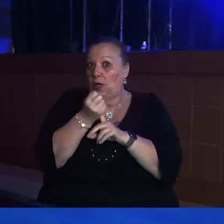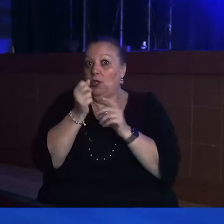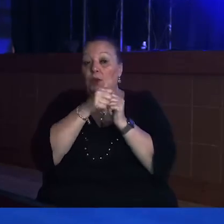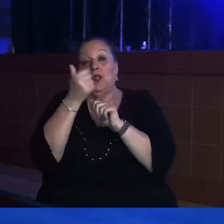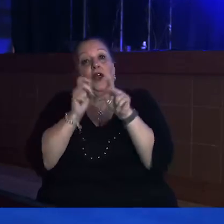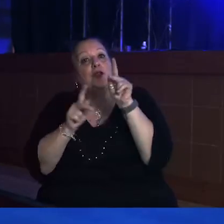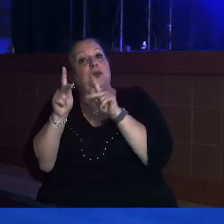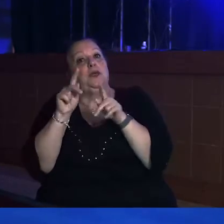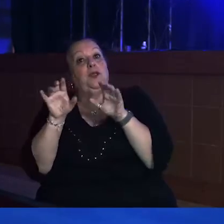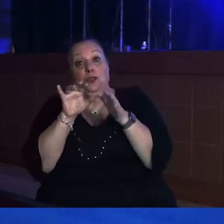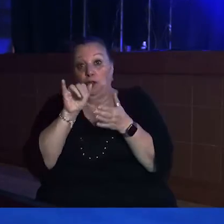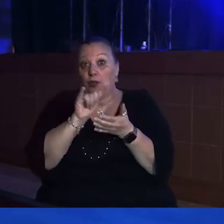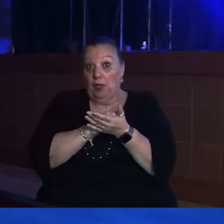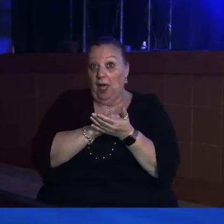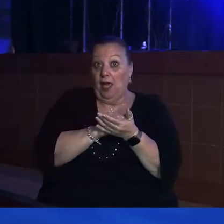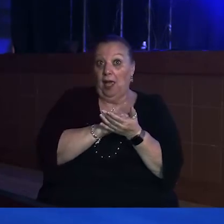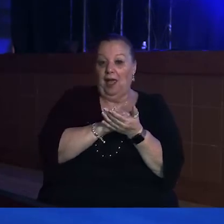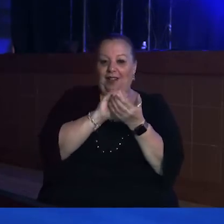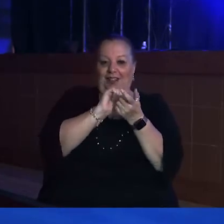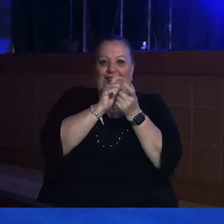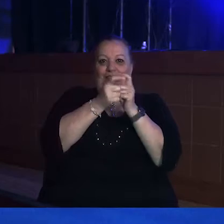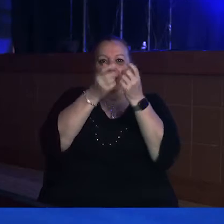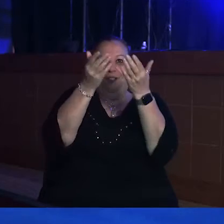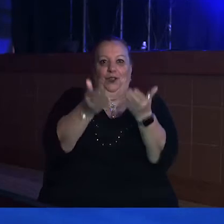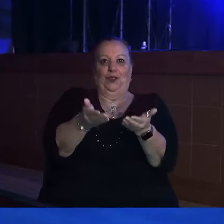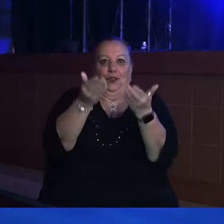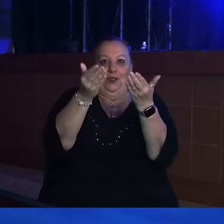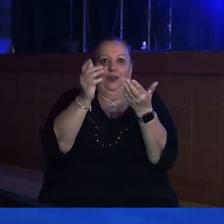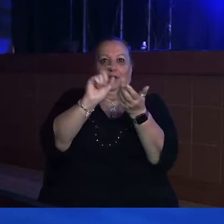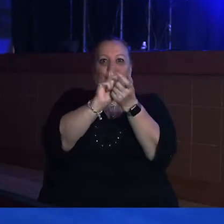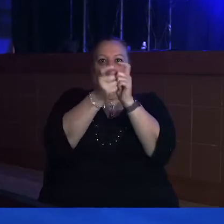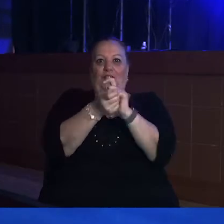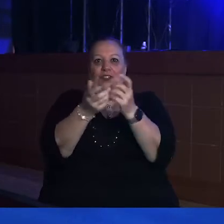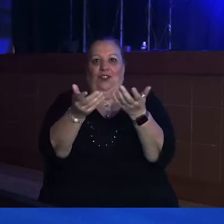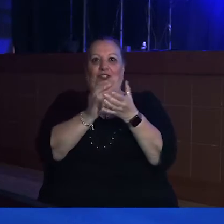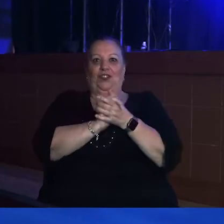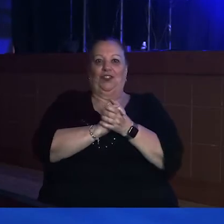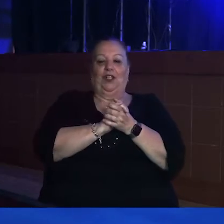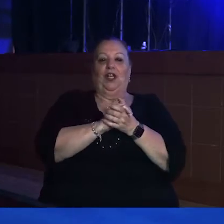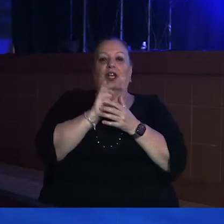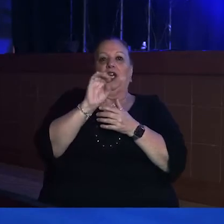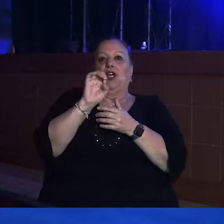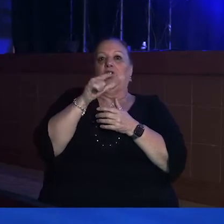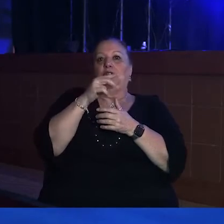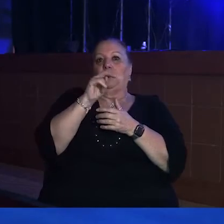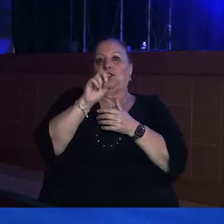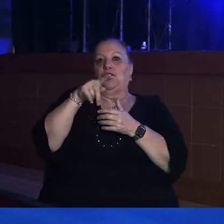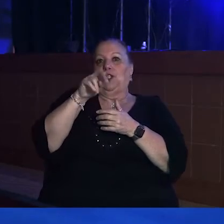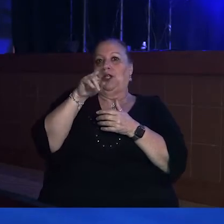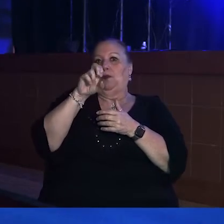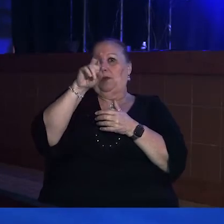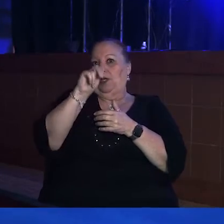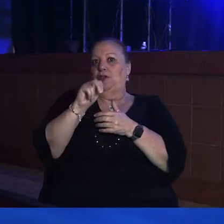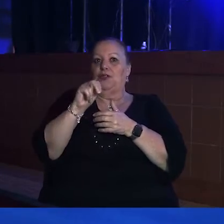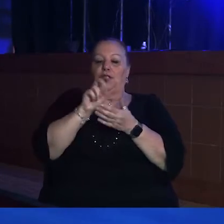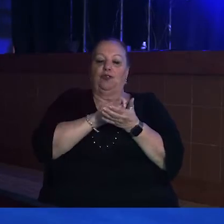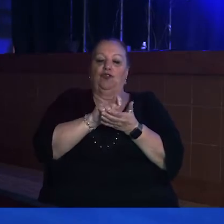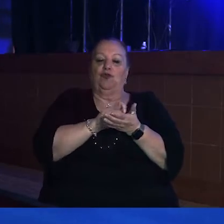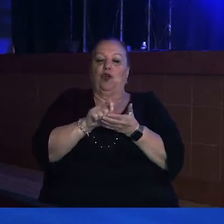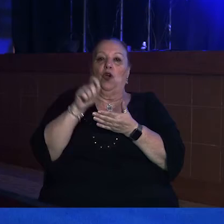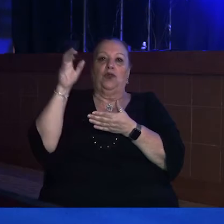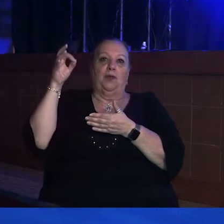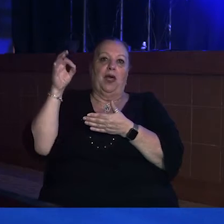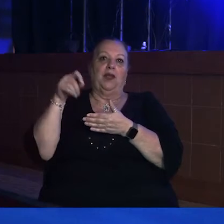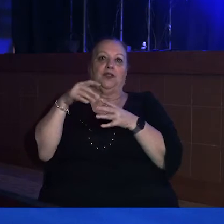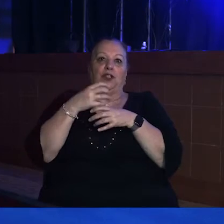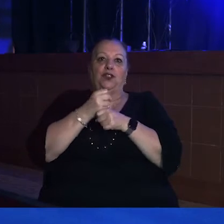that, it changes you. It changes you. Eugene Peterson, who authored the Message paraphrase, said this, Christians don't